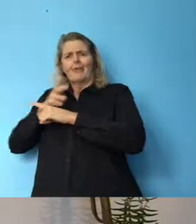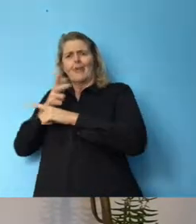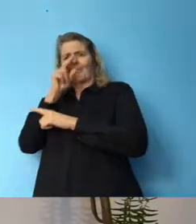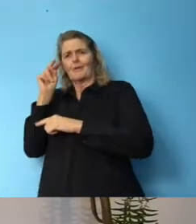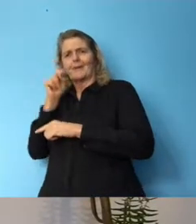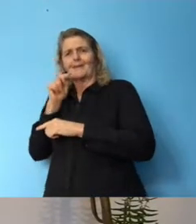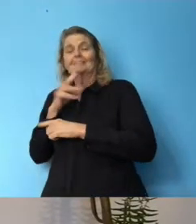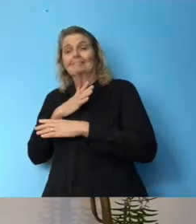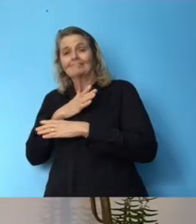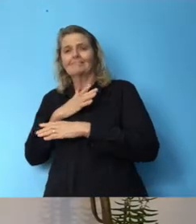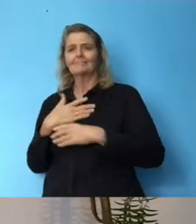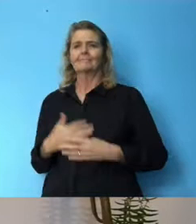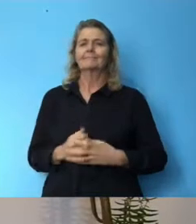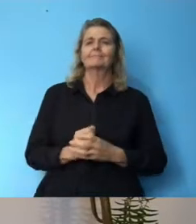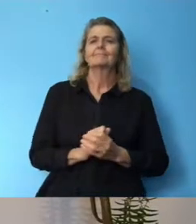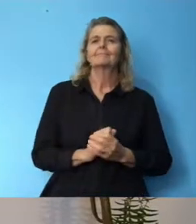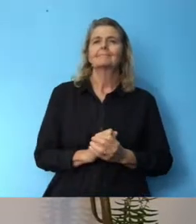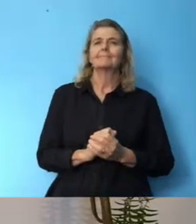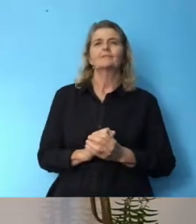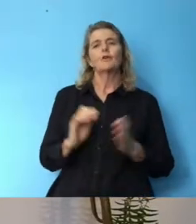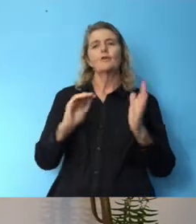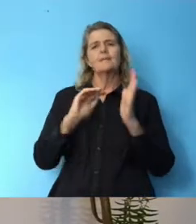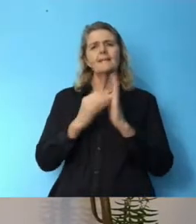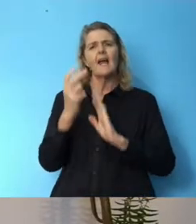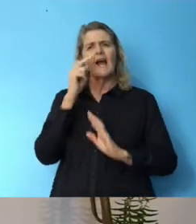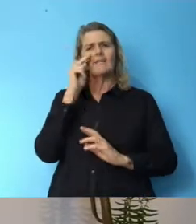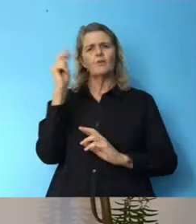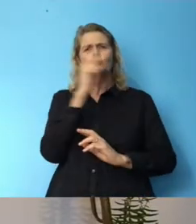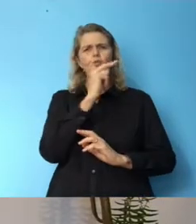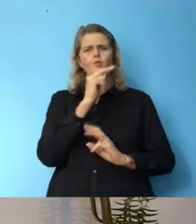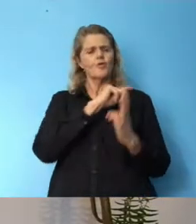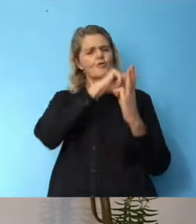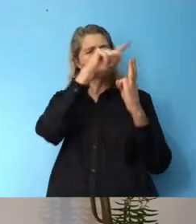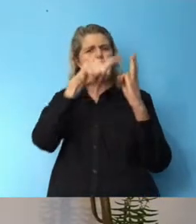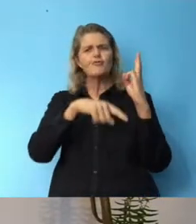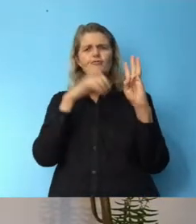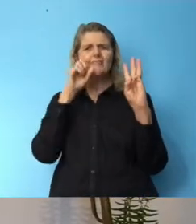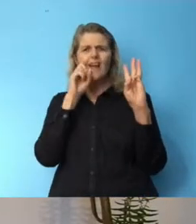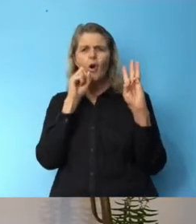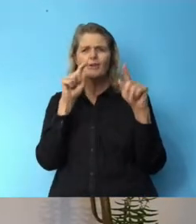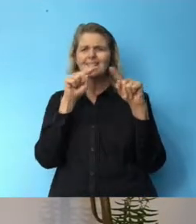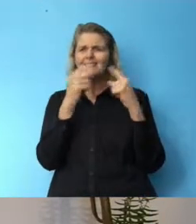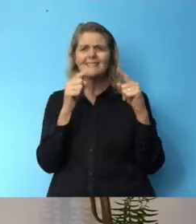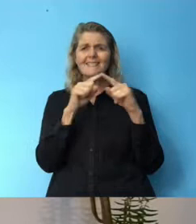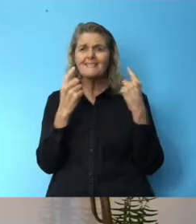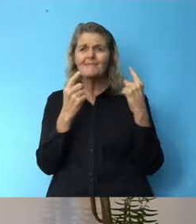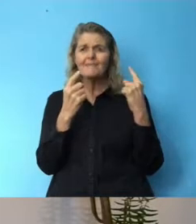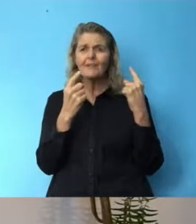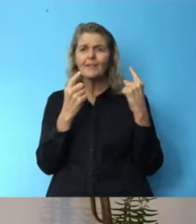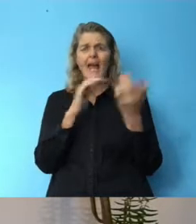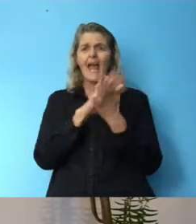The differences between those oranges that we've just made. So just those two colours. I mean, there's hundreds of colours that you could make